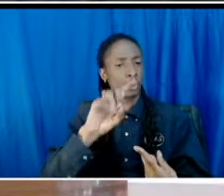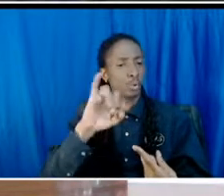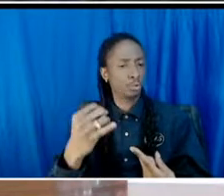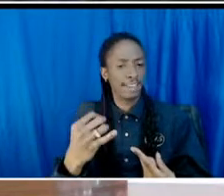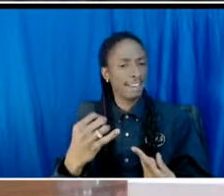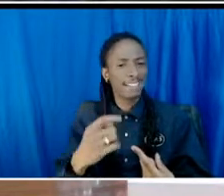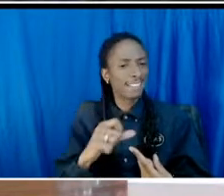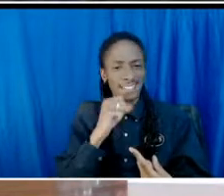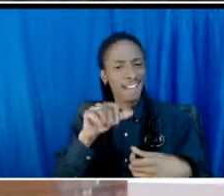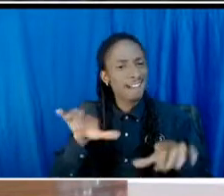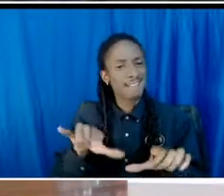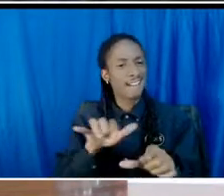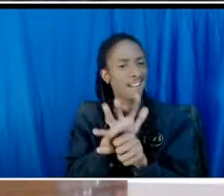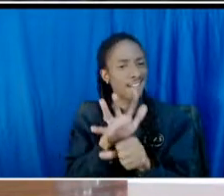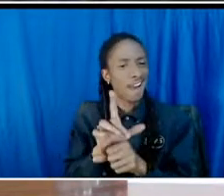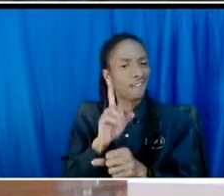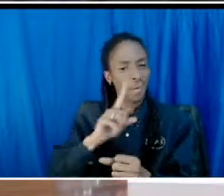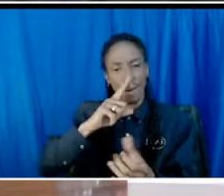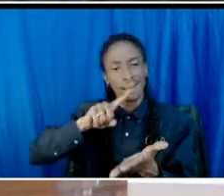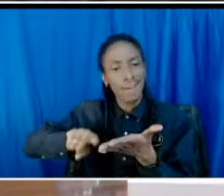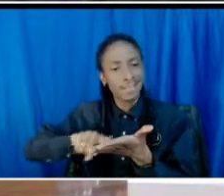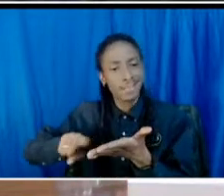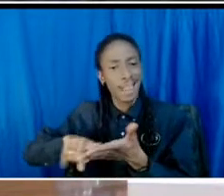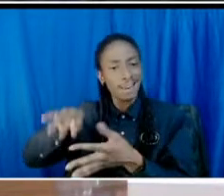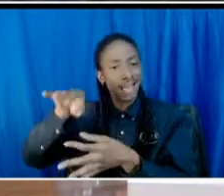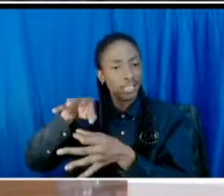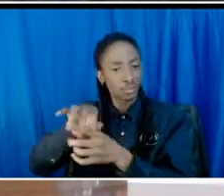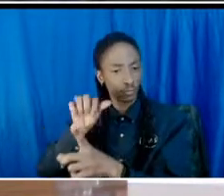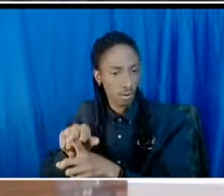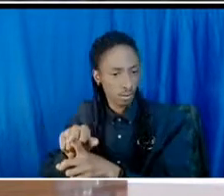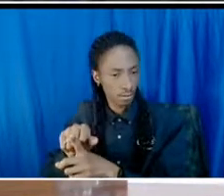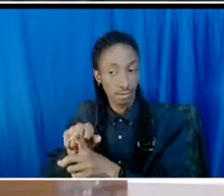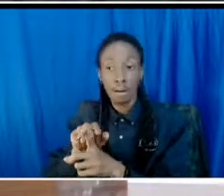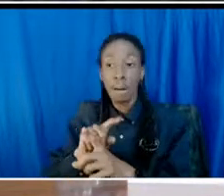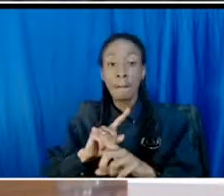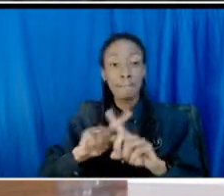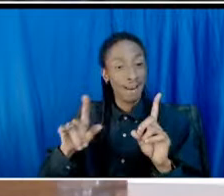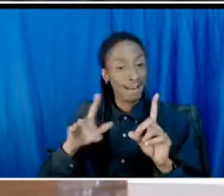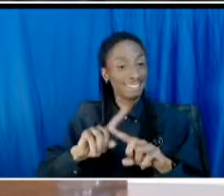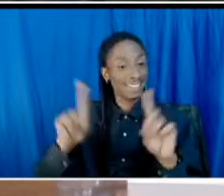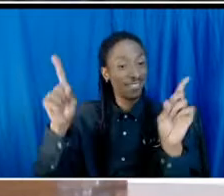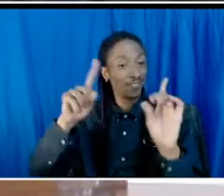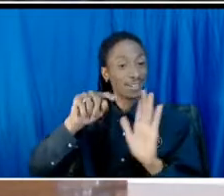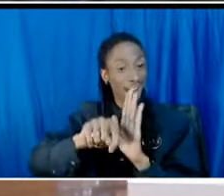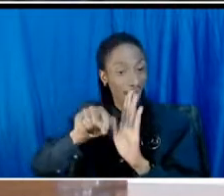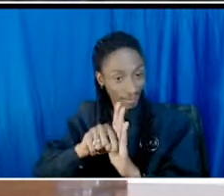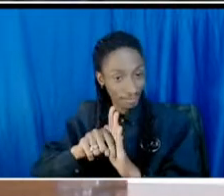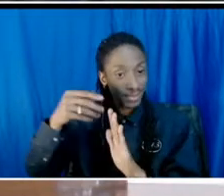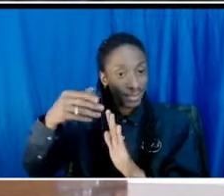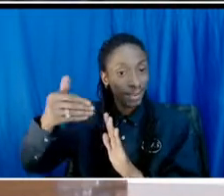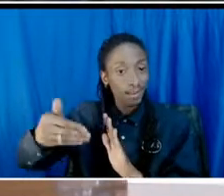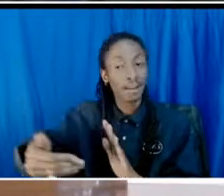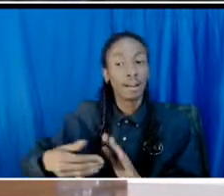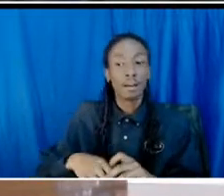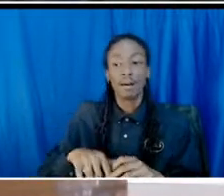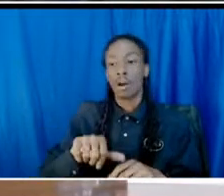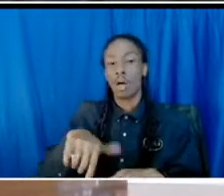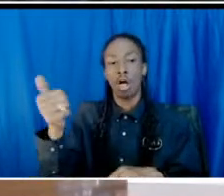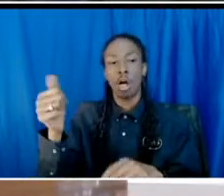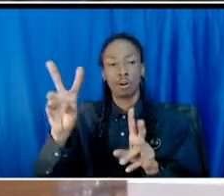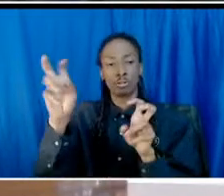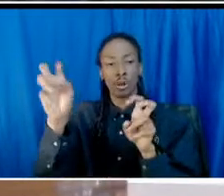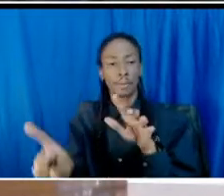to investigate election fraud. But at different junctures, other topics came up at